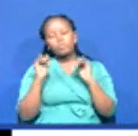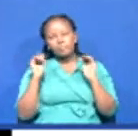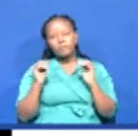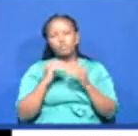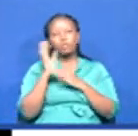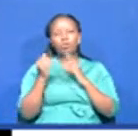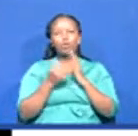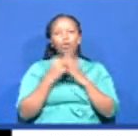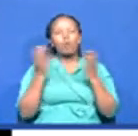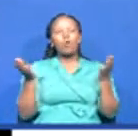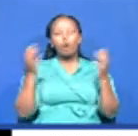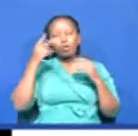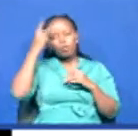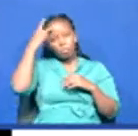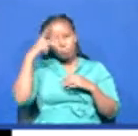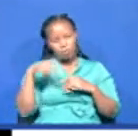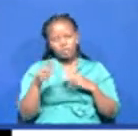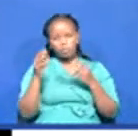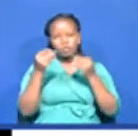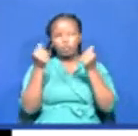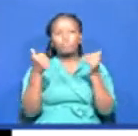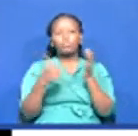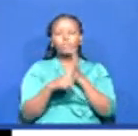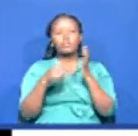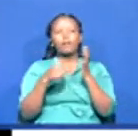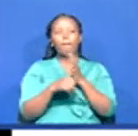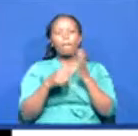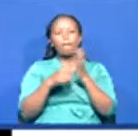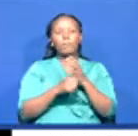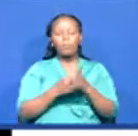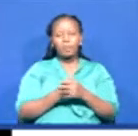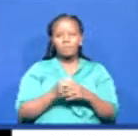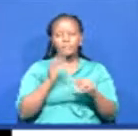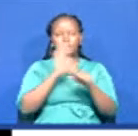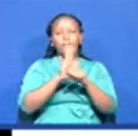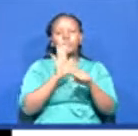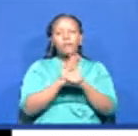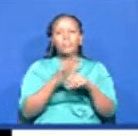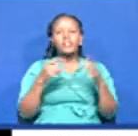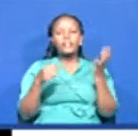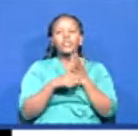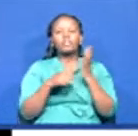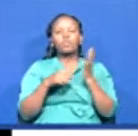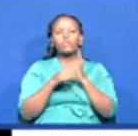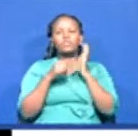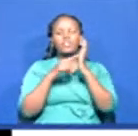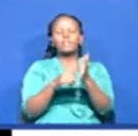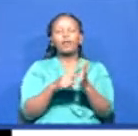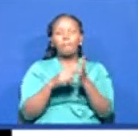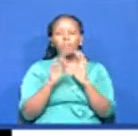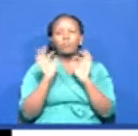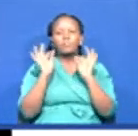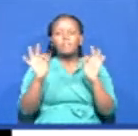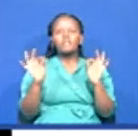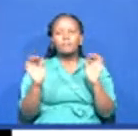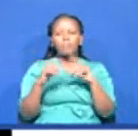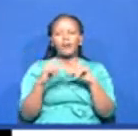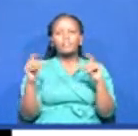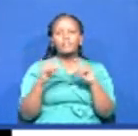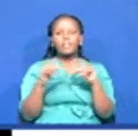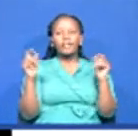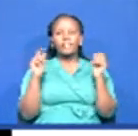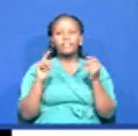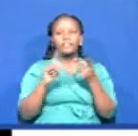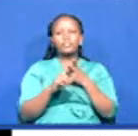anti-counting policies to deal with the menace. A number of technologies such as holograms, smart cards, biometric markers and inks can